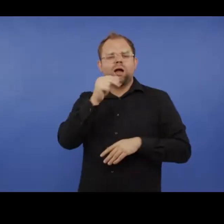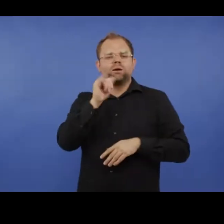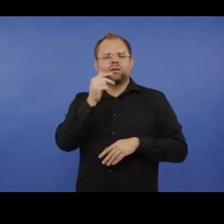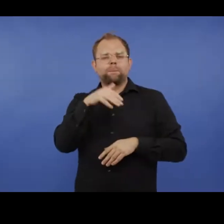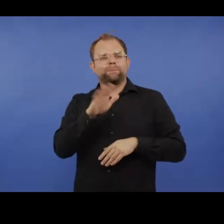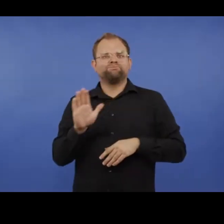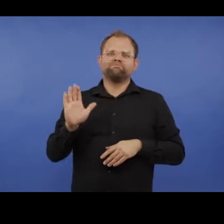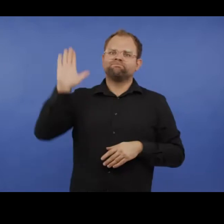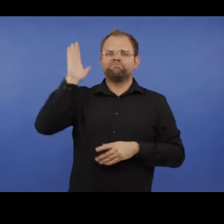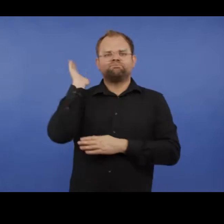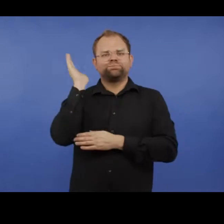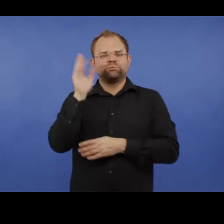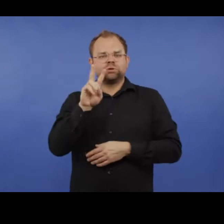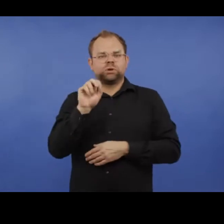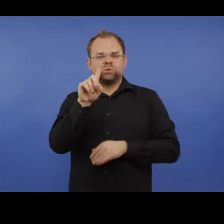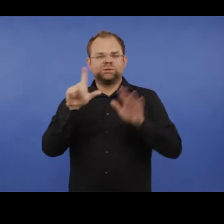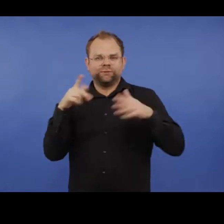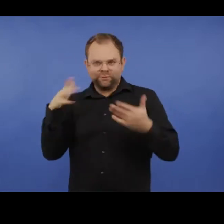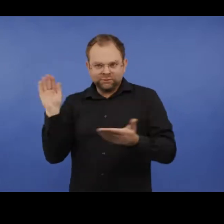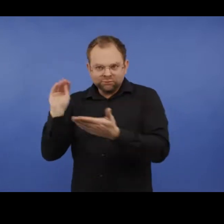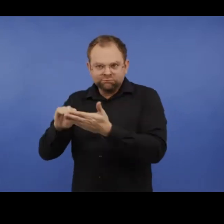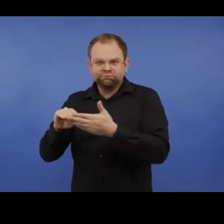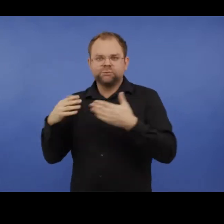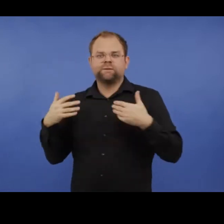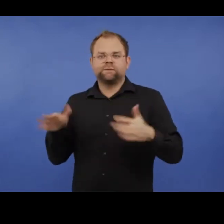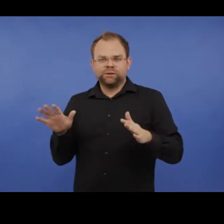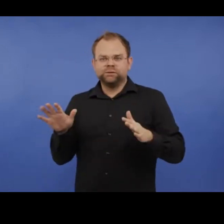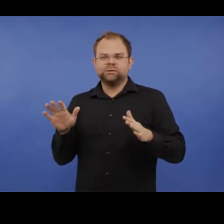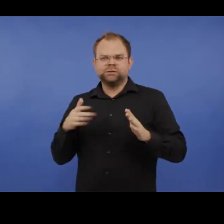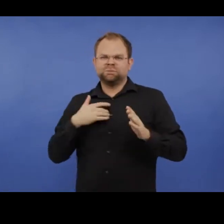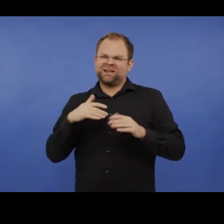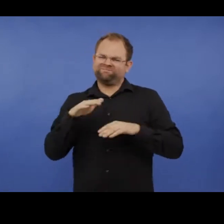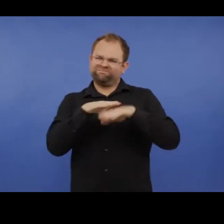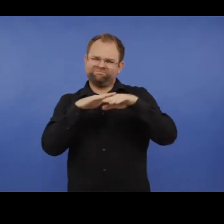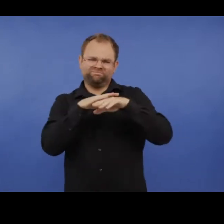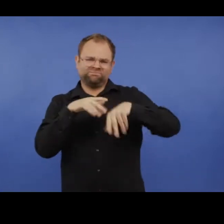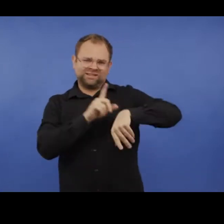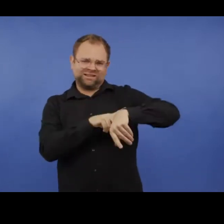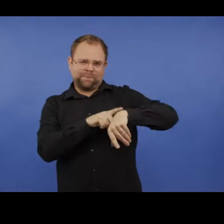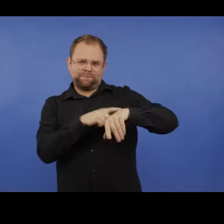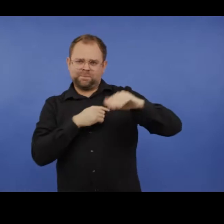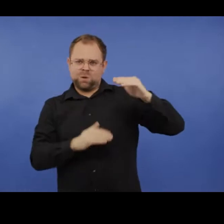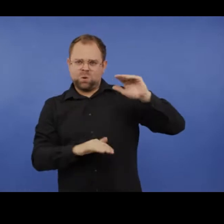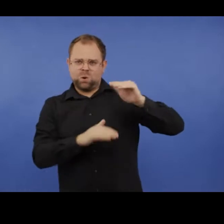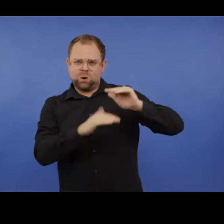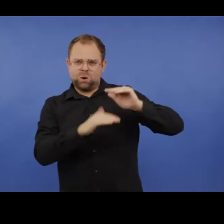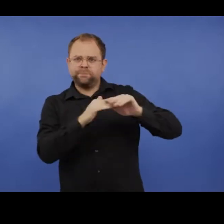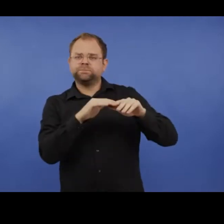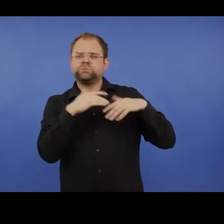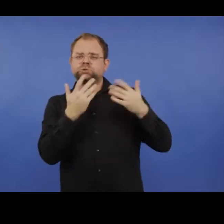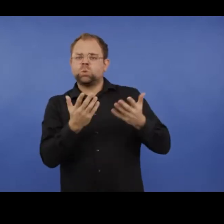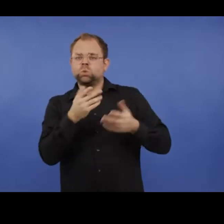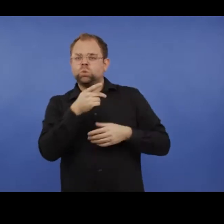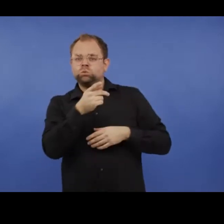So I think that is more or less us for today. I want to thank everybody for their participation, for your attendance, all our